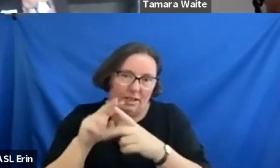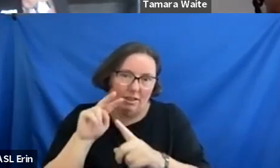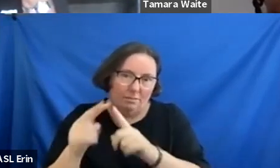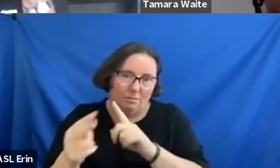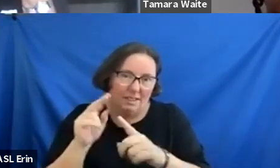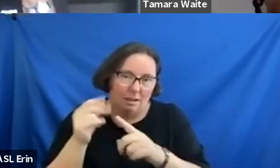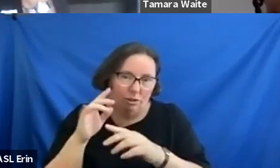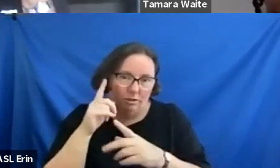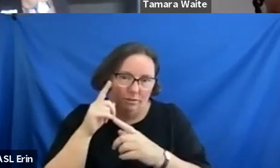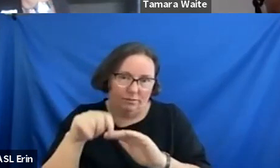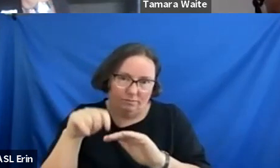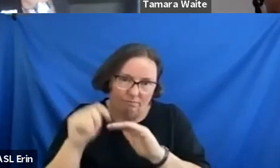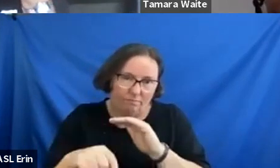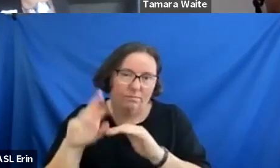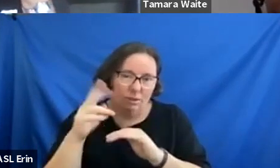perception of rigor